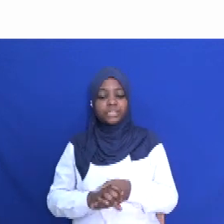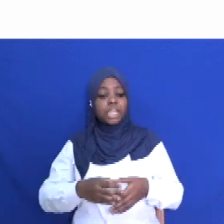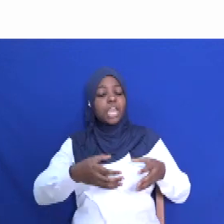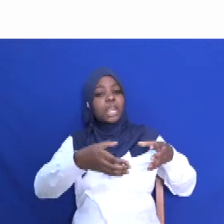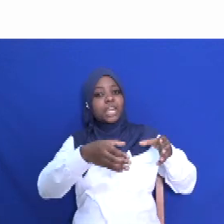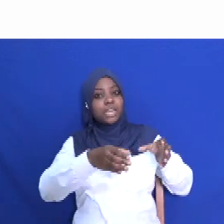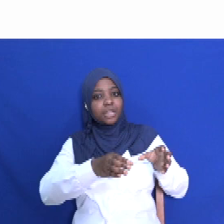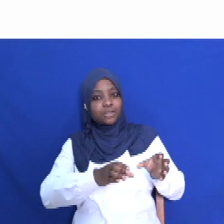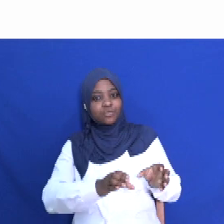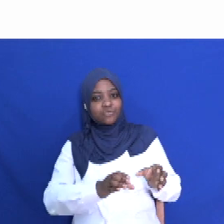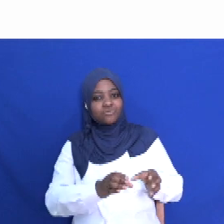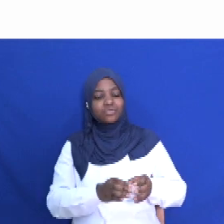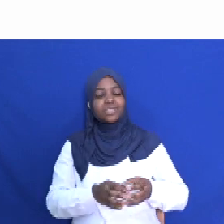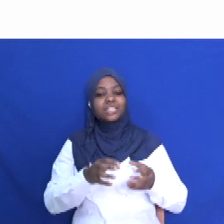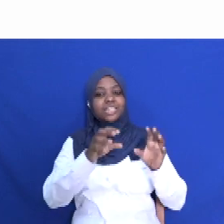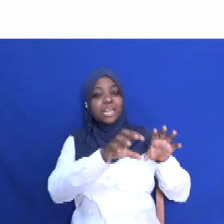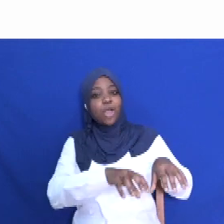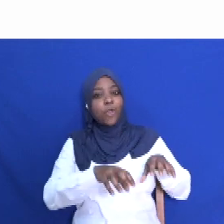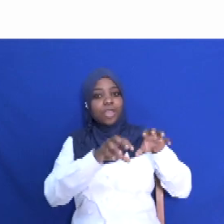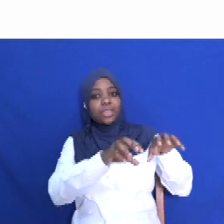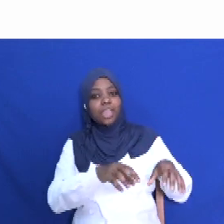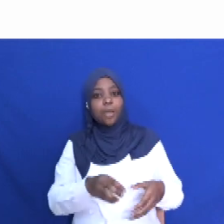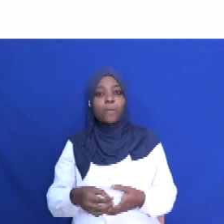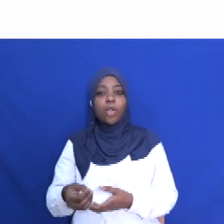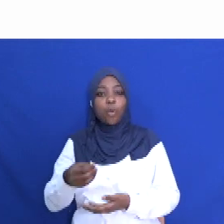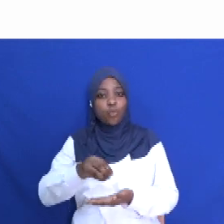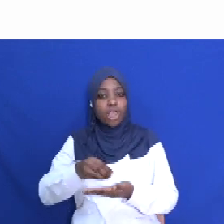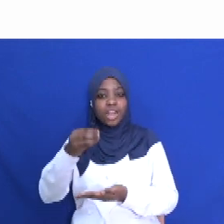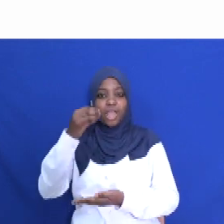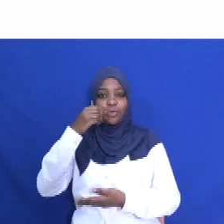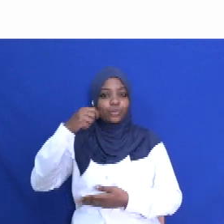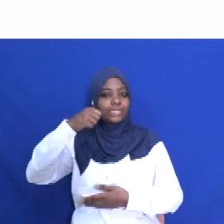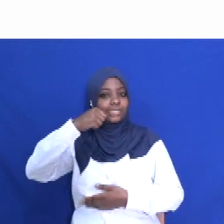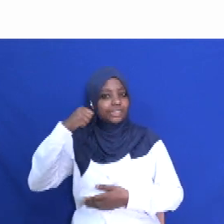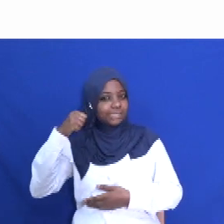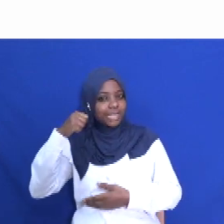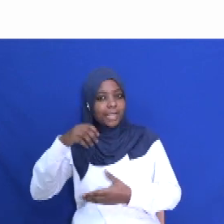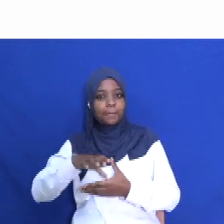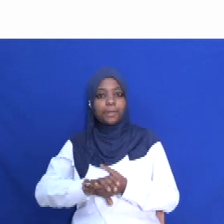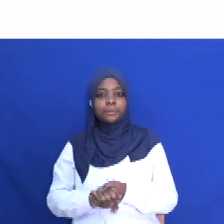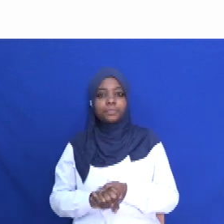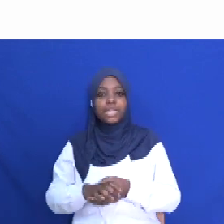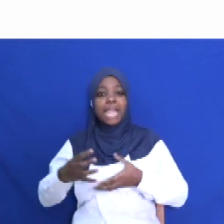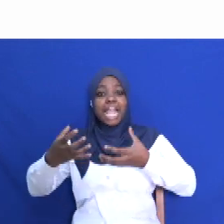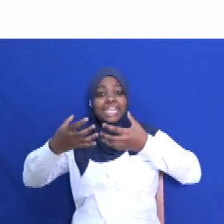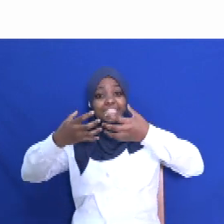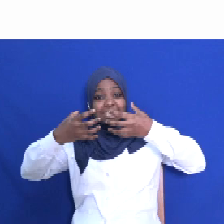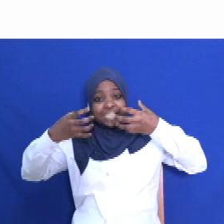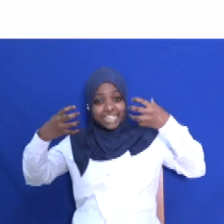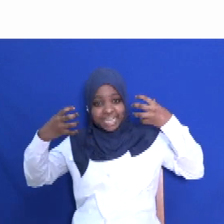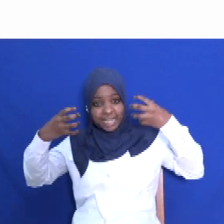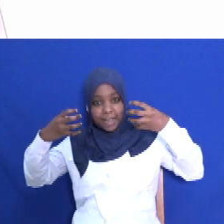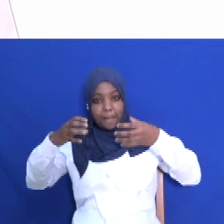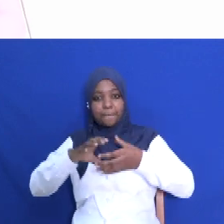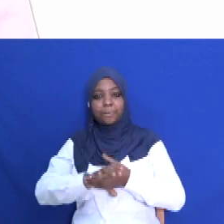Lion. Good, very good. Is a carnivorous animal.